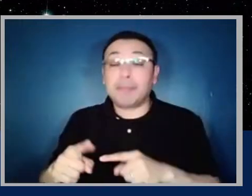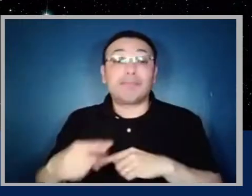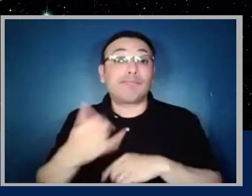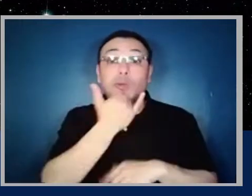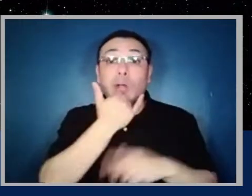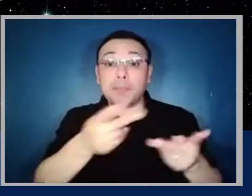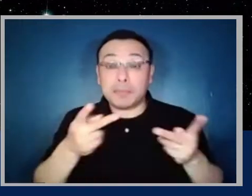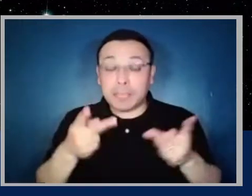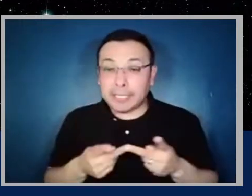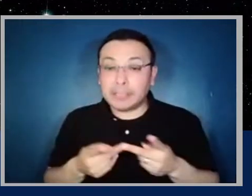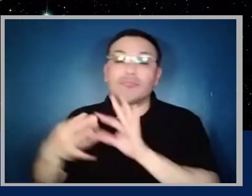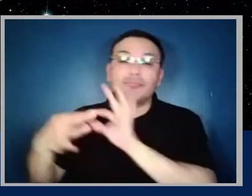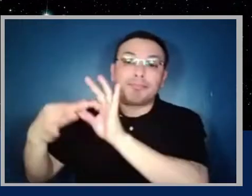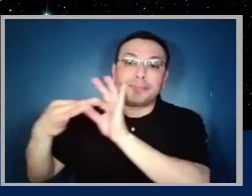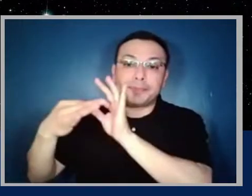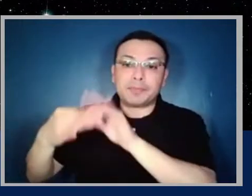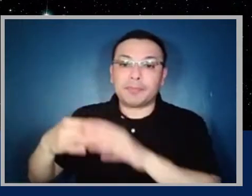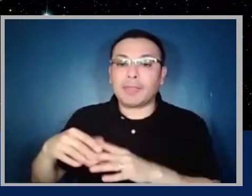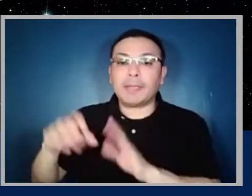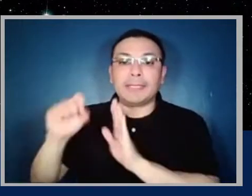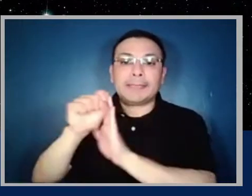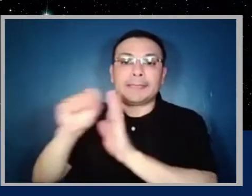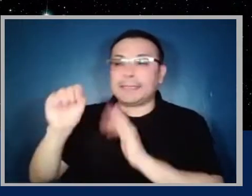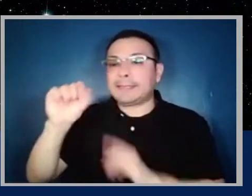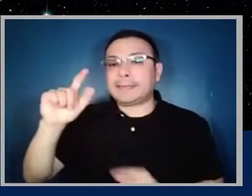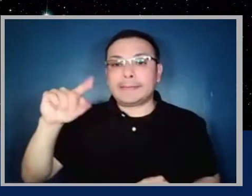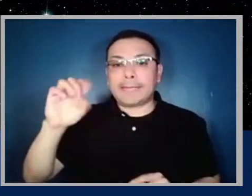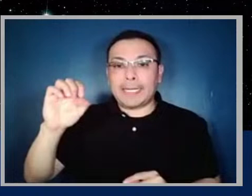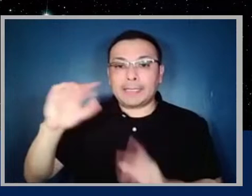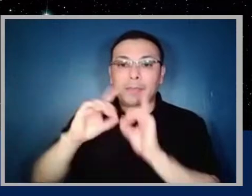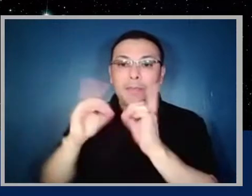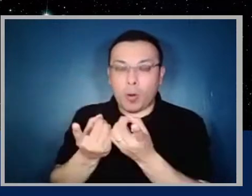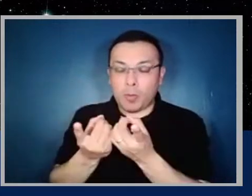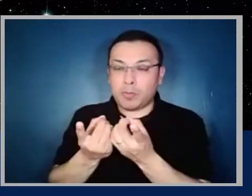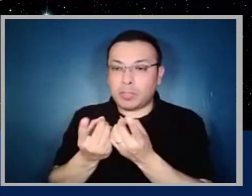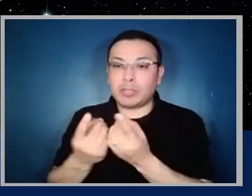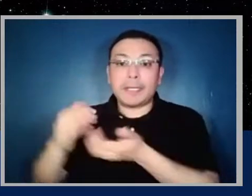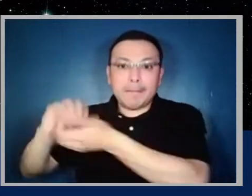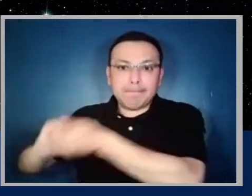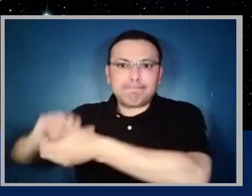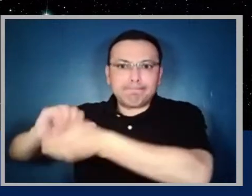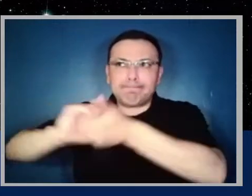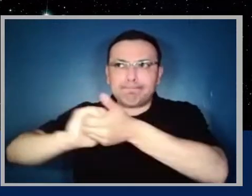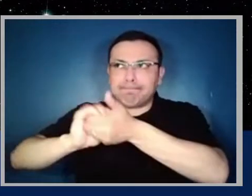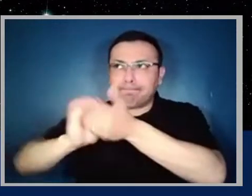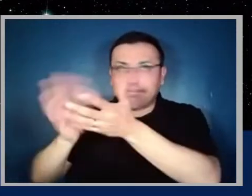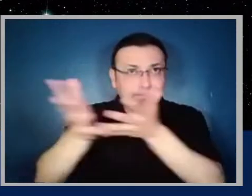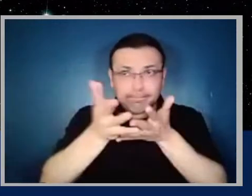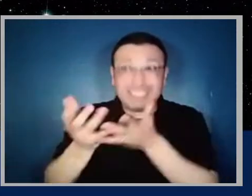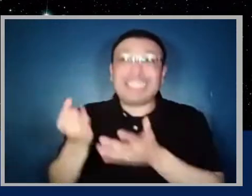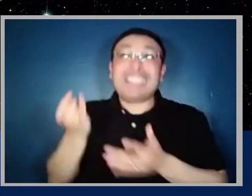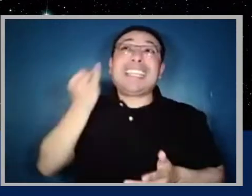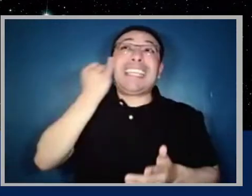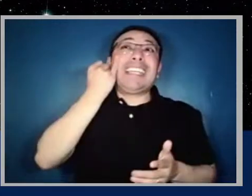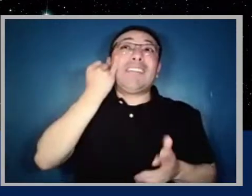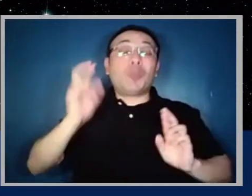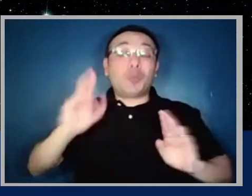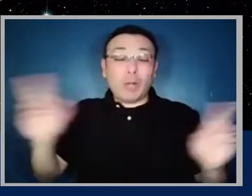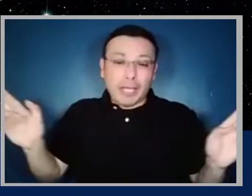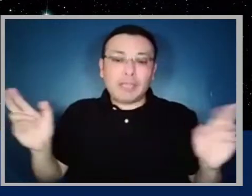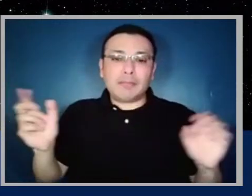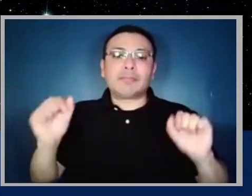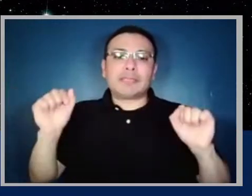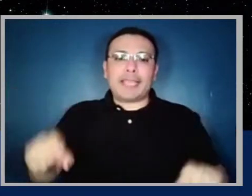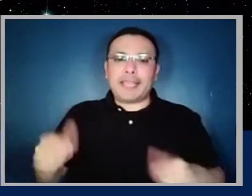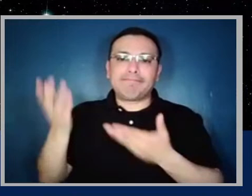the State Department on the highest levels of NASA to make sure that we have those partnerships in place if we do land somewhere where we're not supposed to be. And